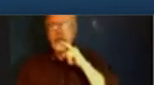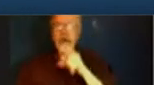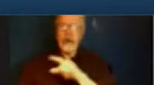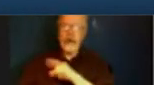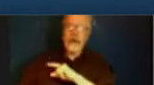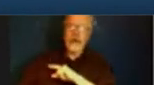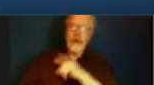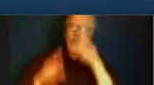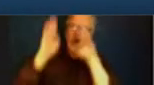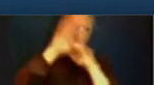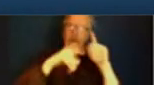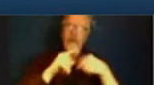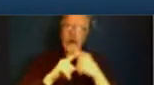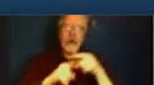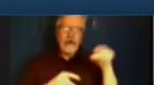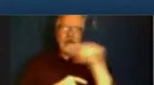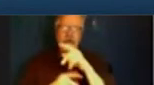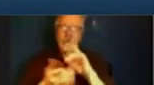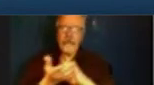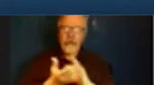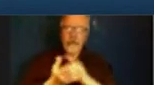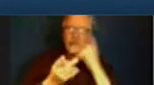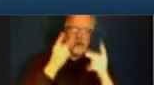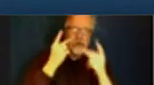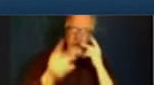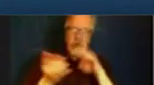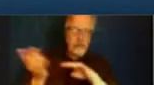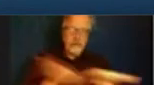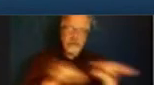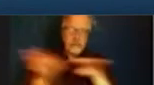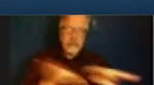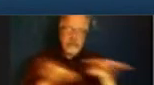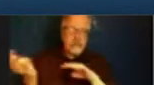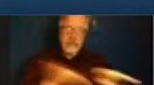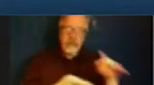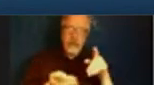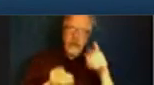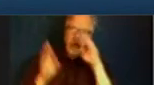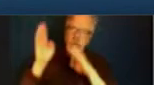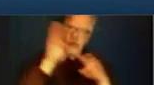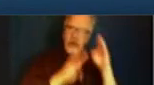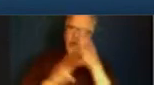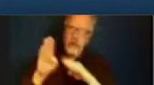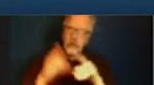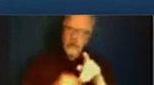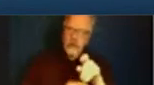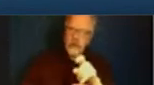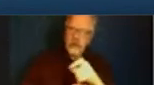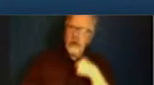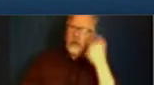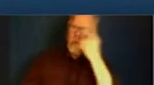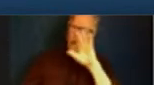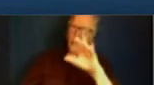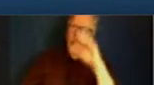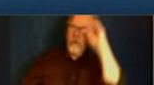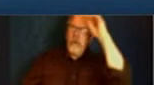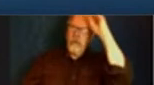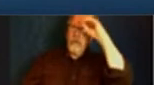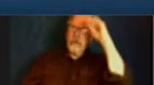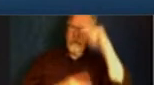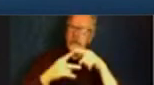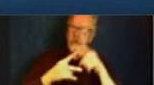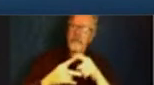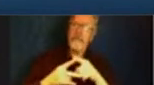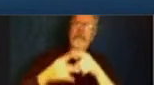as capacity and strain on the system. Is that anything that you can speak to? And also, can anyone speak to what we are seeing specifically with